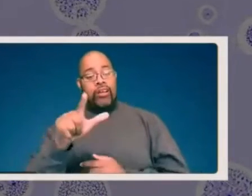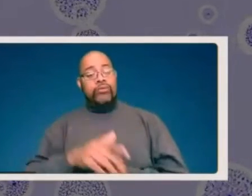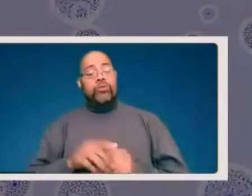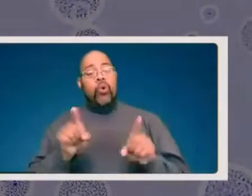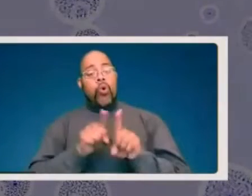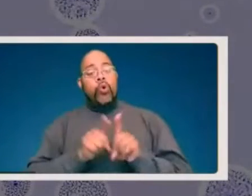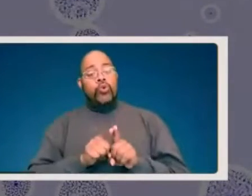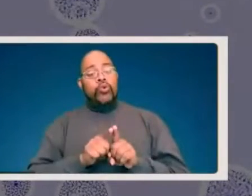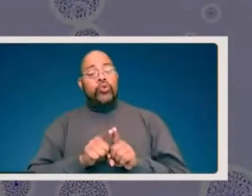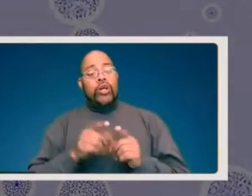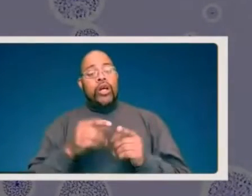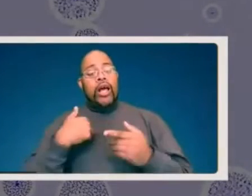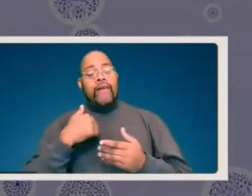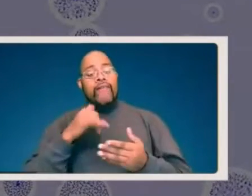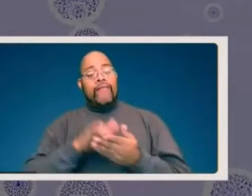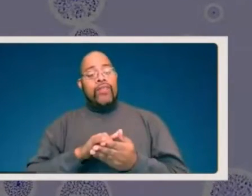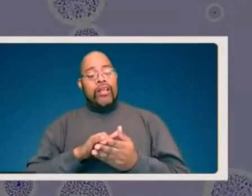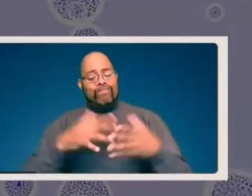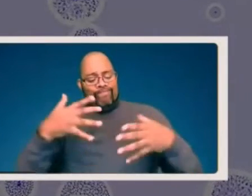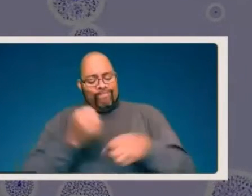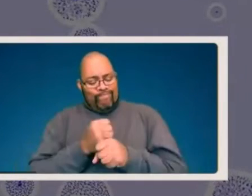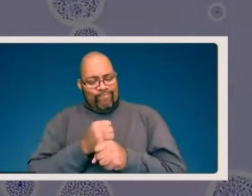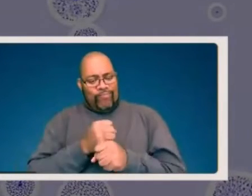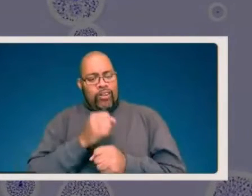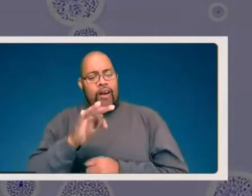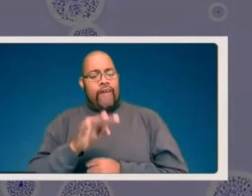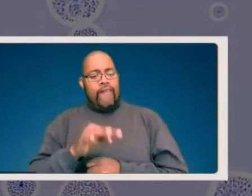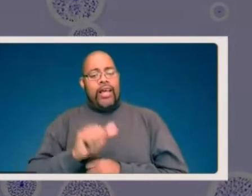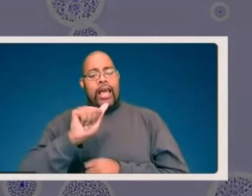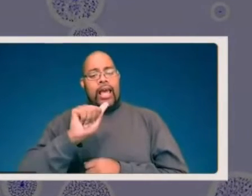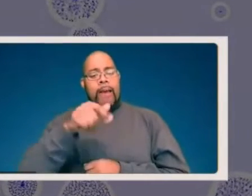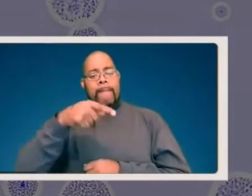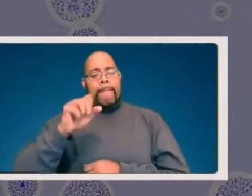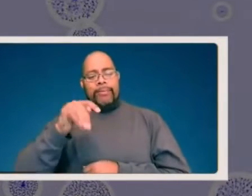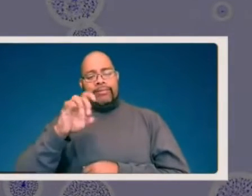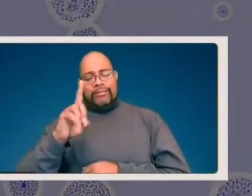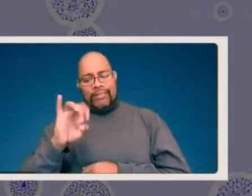given the suboptimal concentration of a peptide.